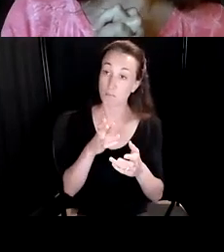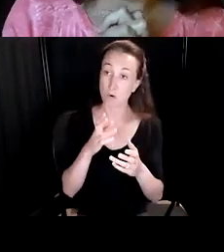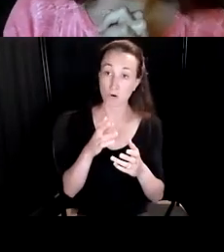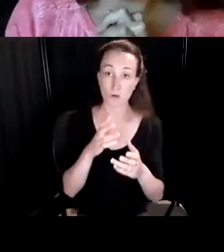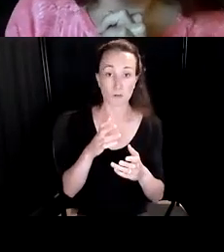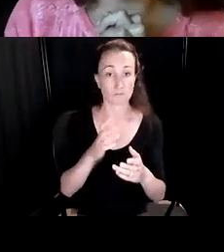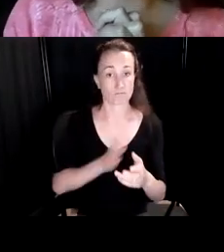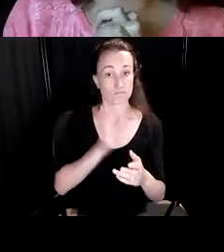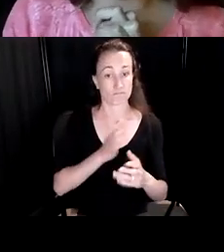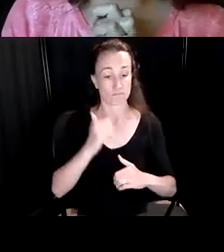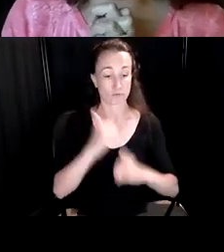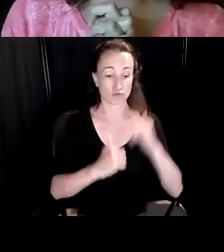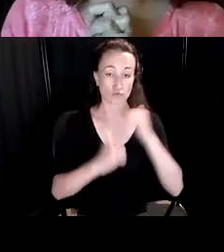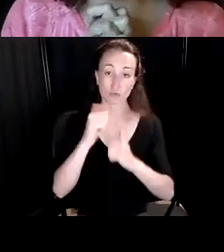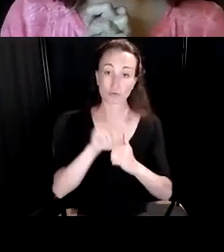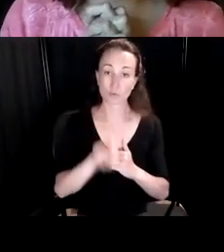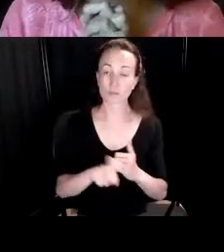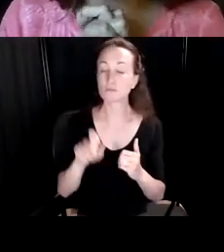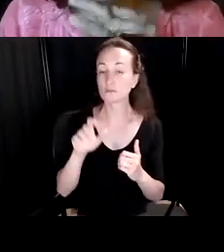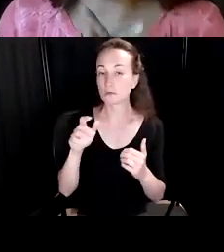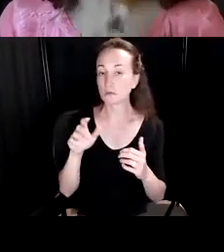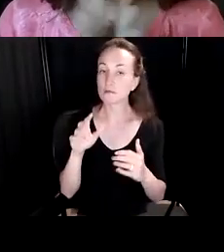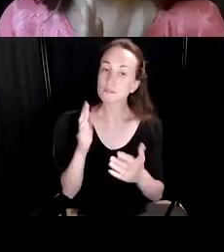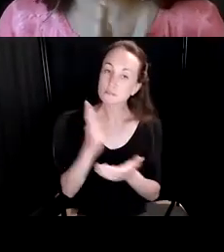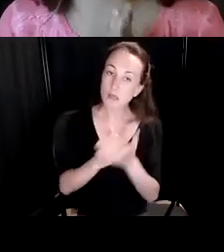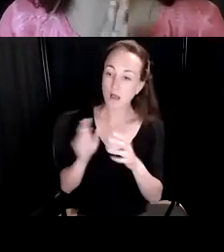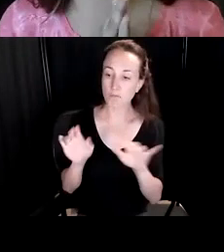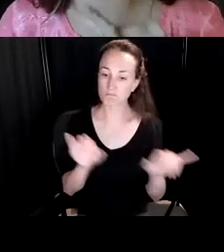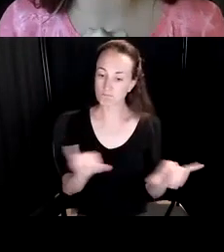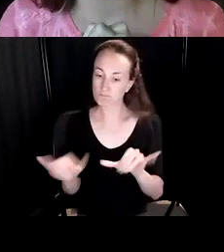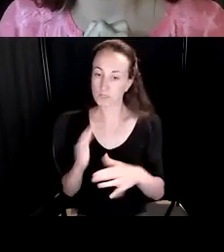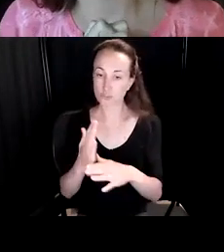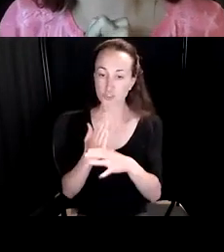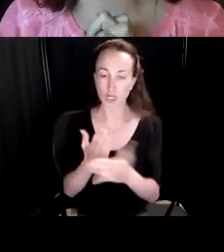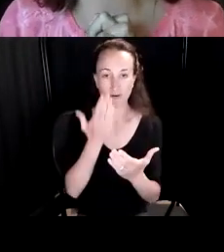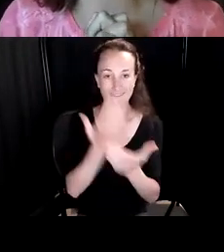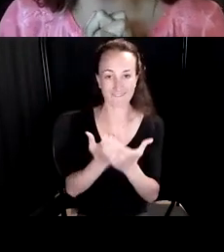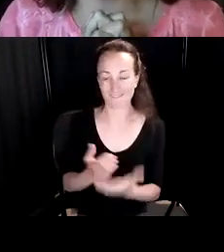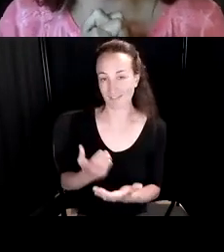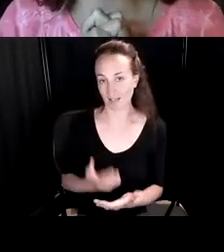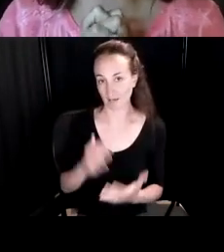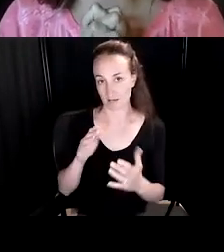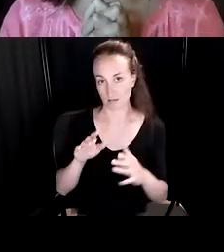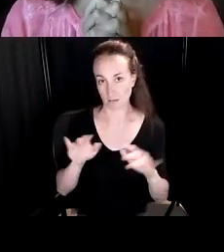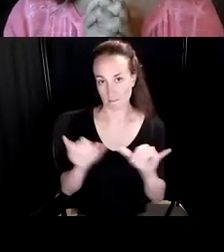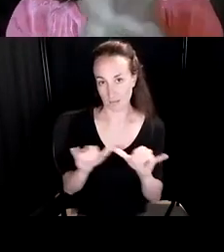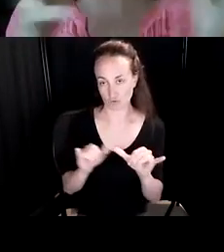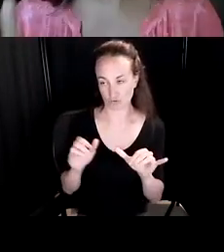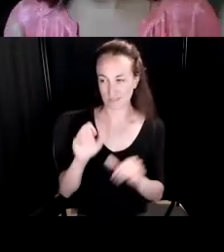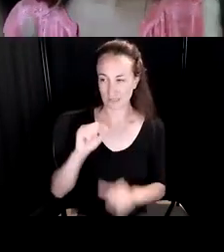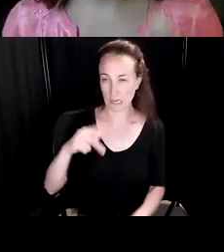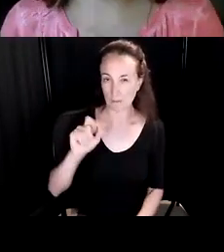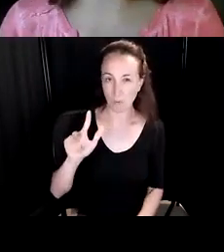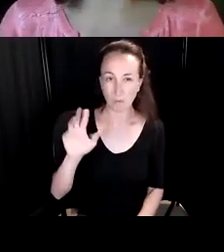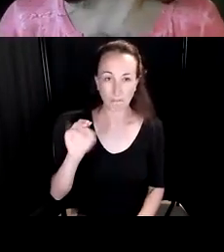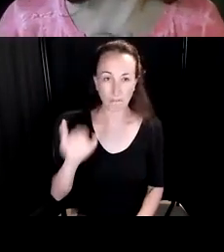there were some shared validated measures in April, May 2020. There have since come out a lot